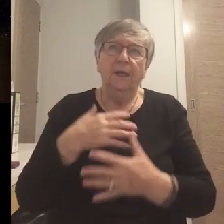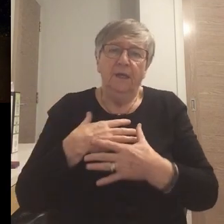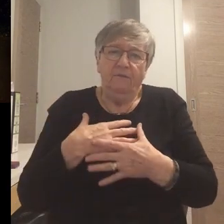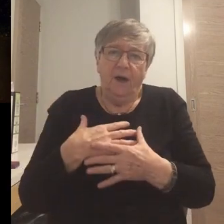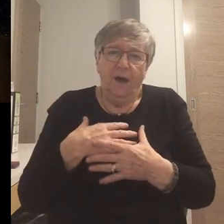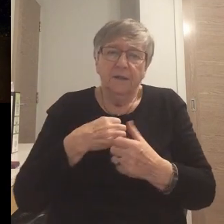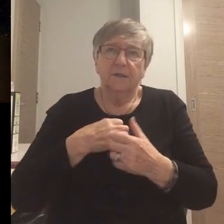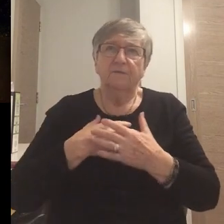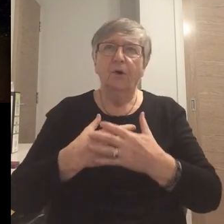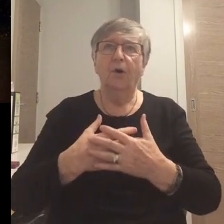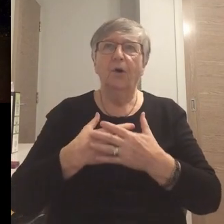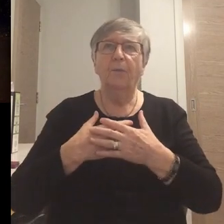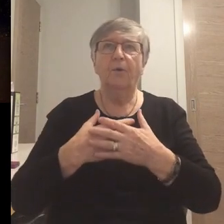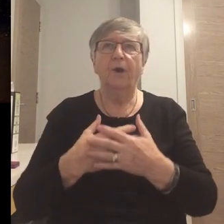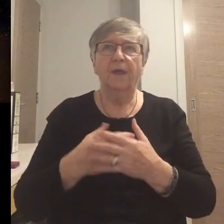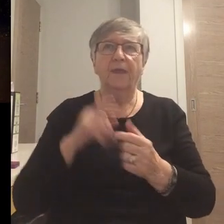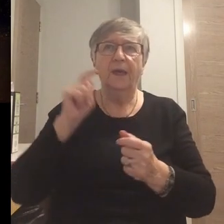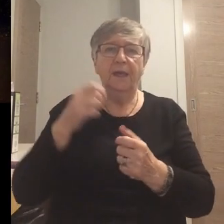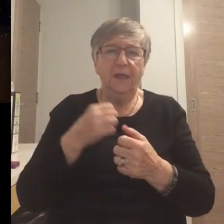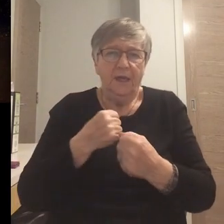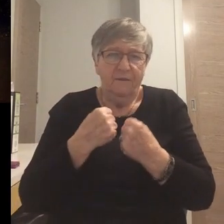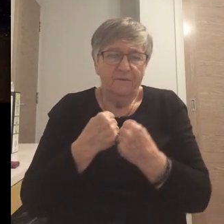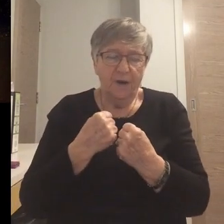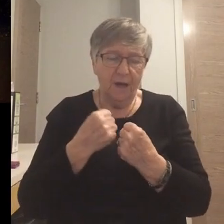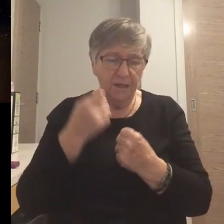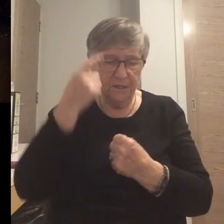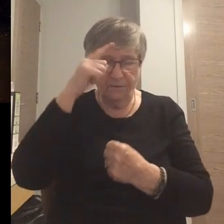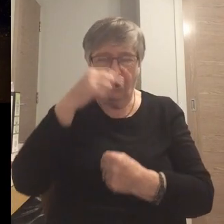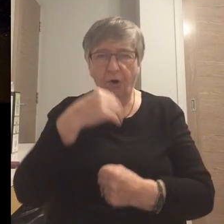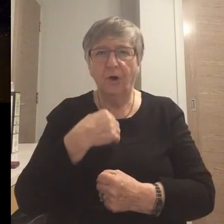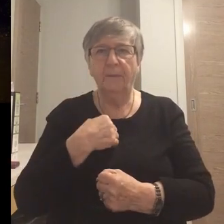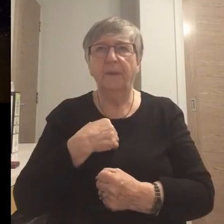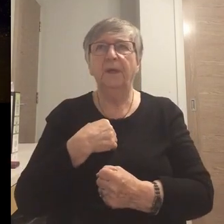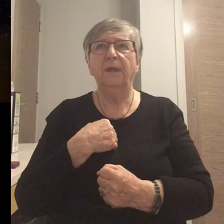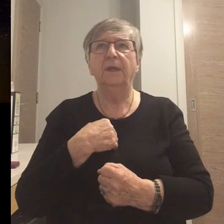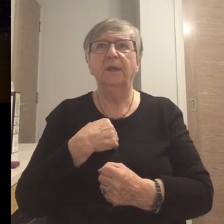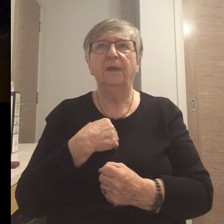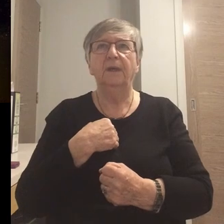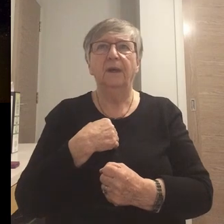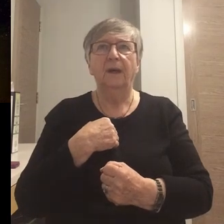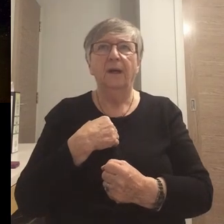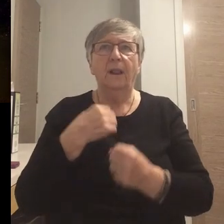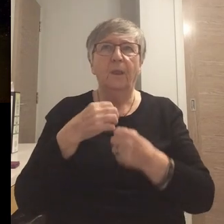lost. He fights for breath, he fights for me,